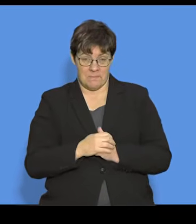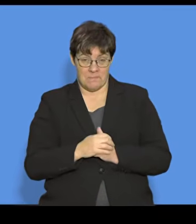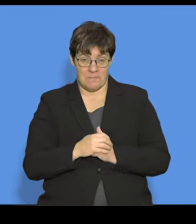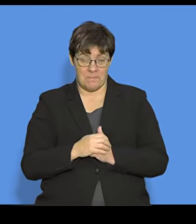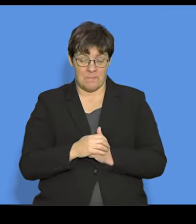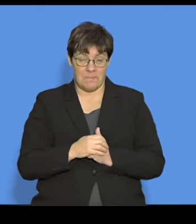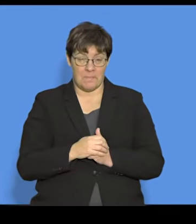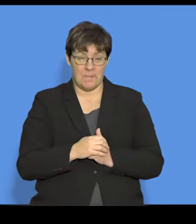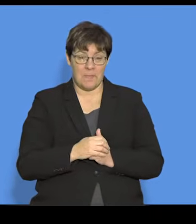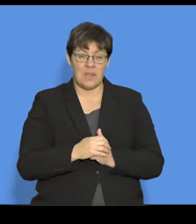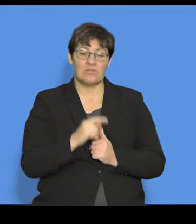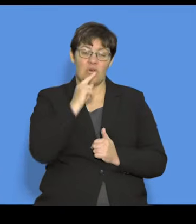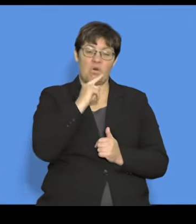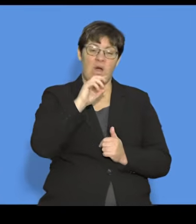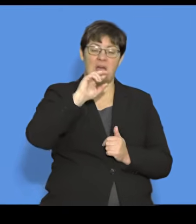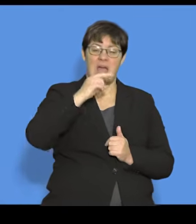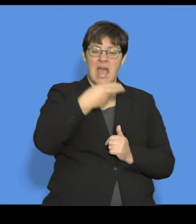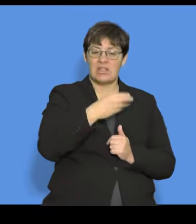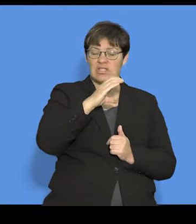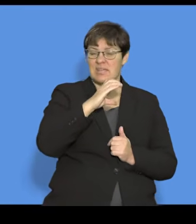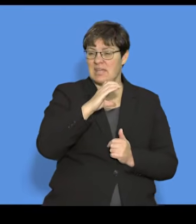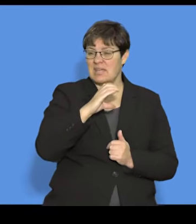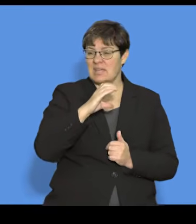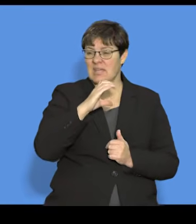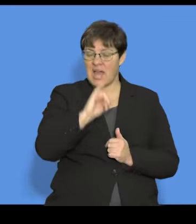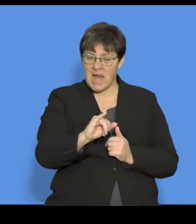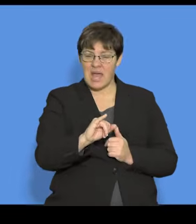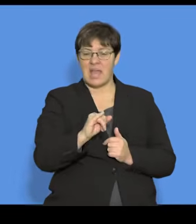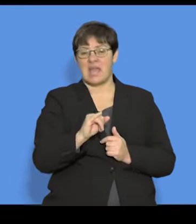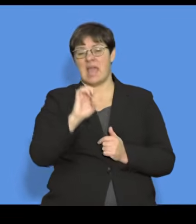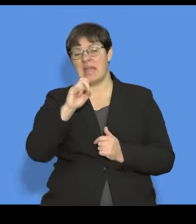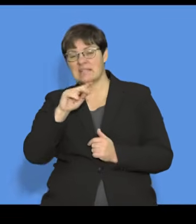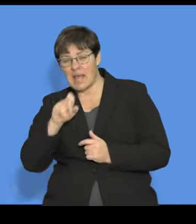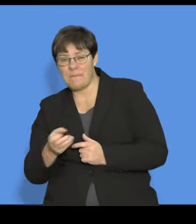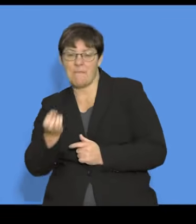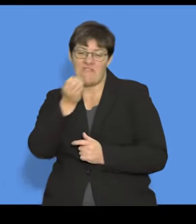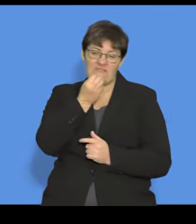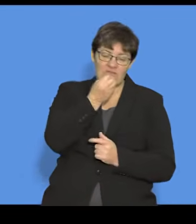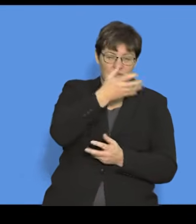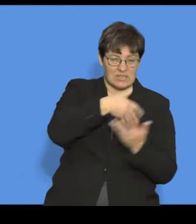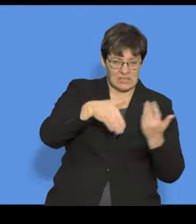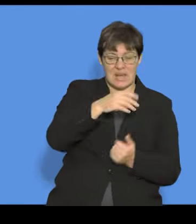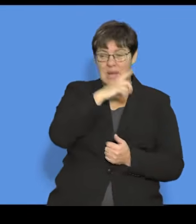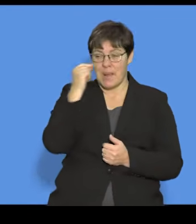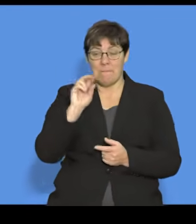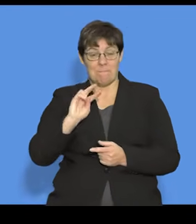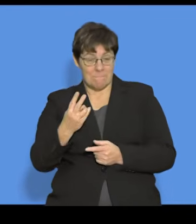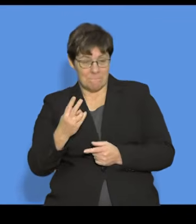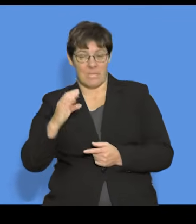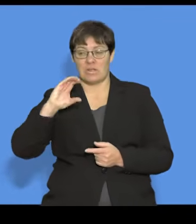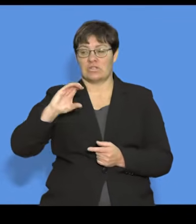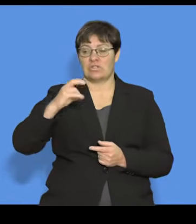that that mixture of gastric juices with the food and the enzymes from the stomach is called